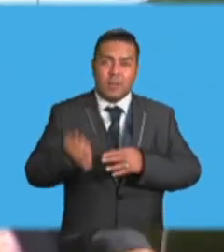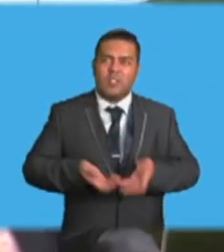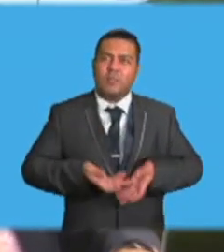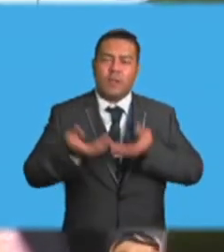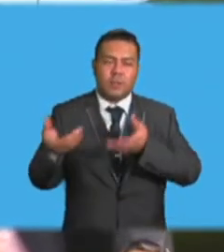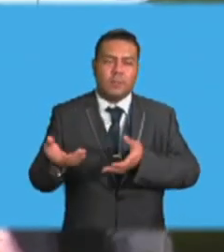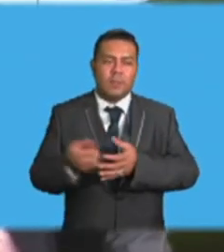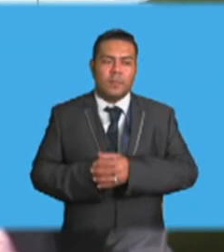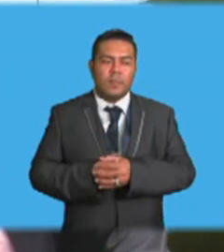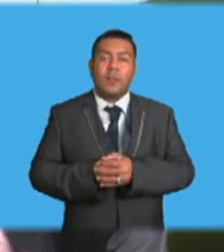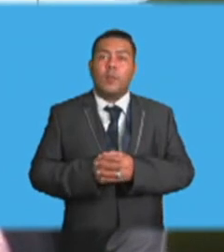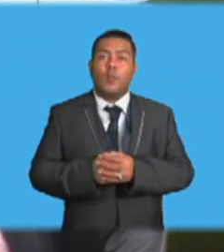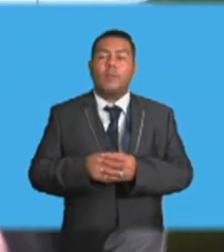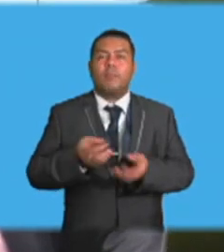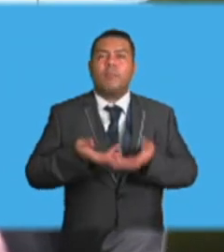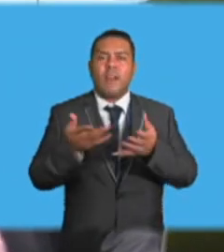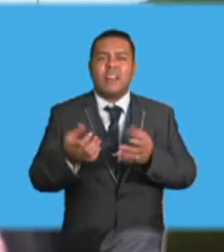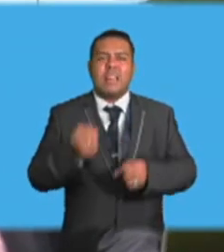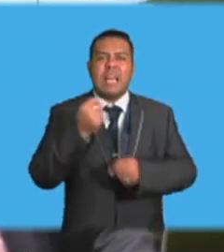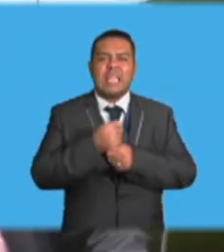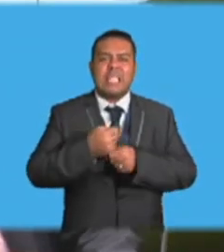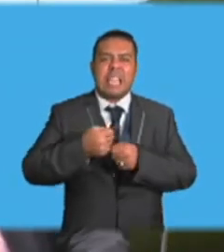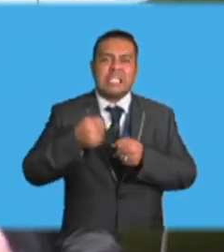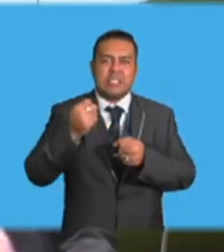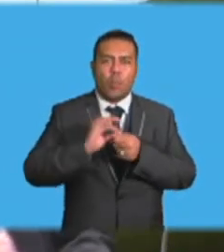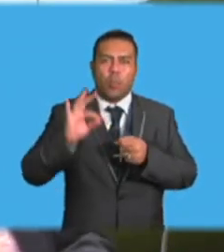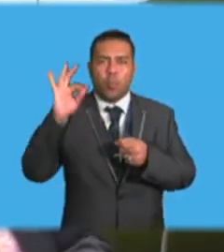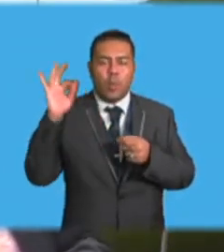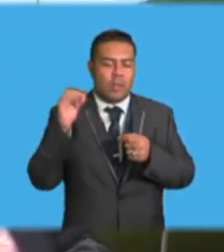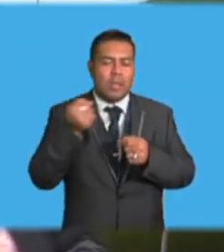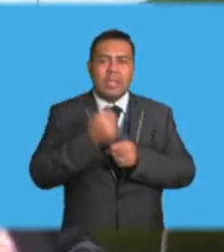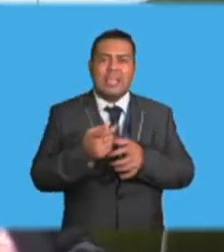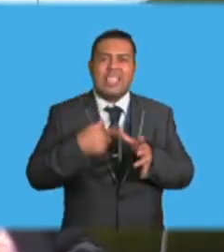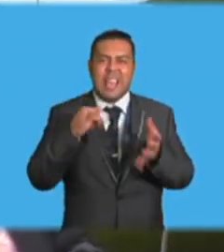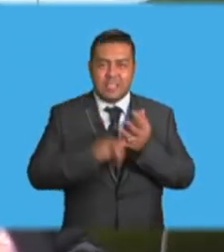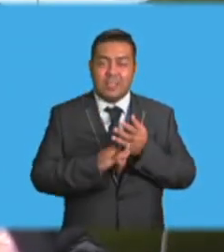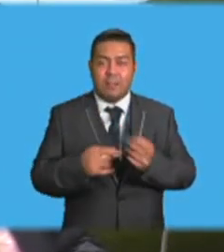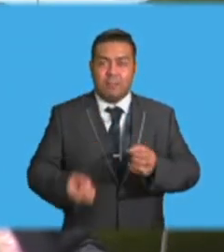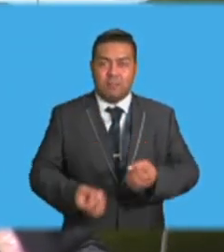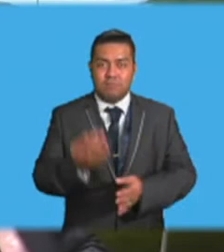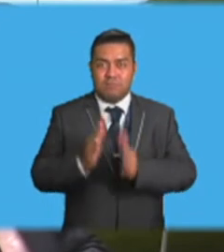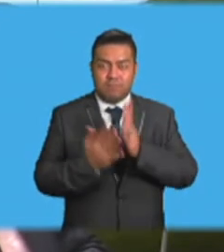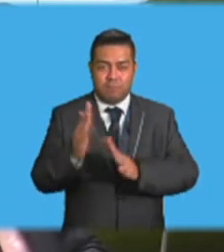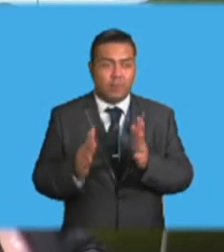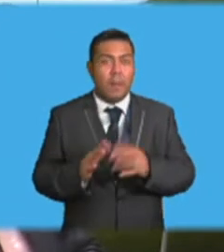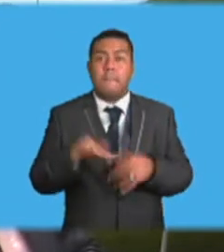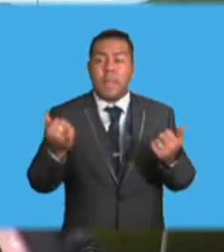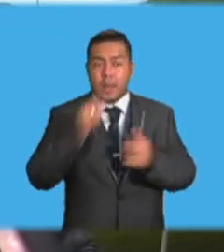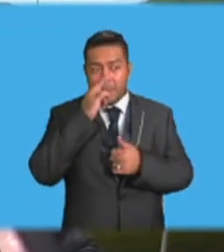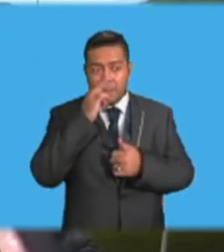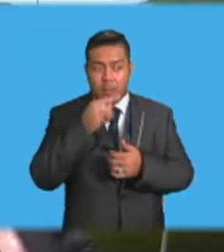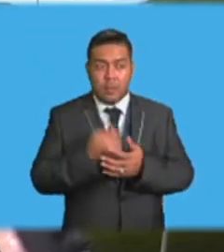gas furnaces for the cremation. As we know, Madam Speaker, for cremation purposes, many of the people